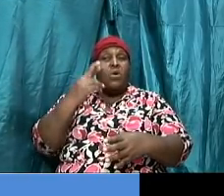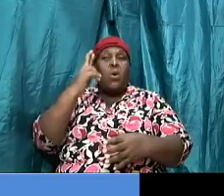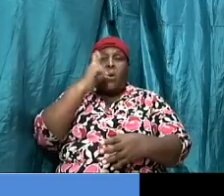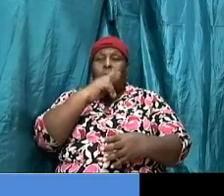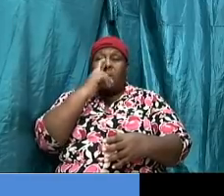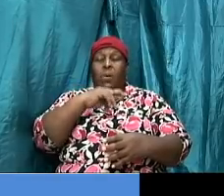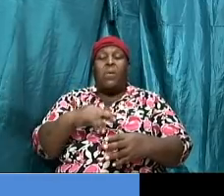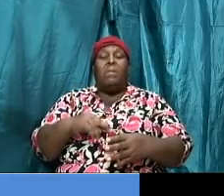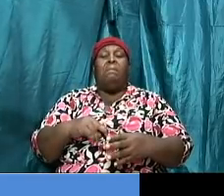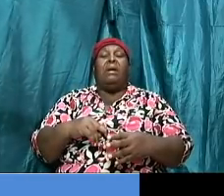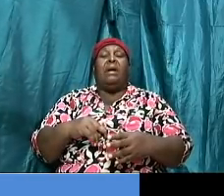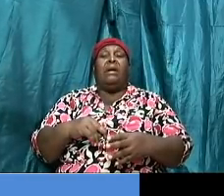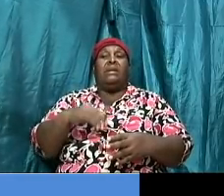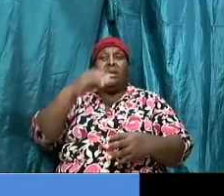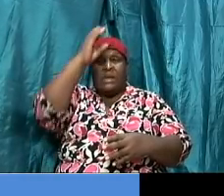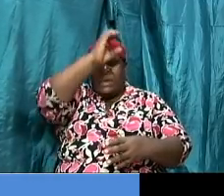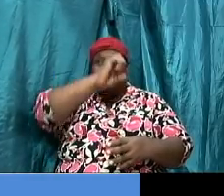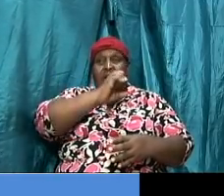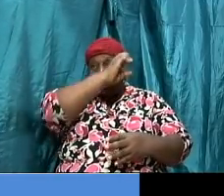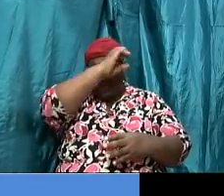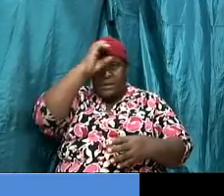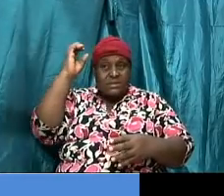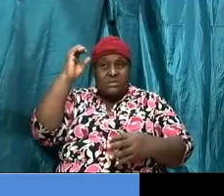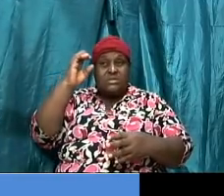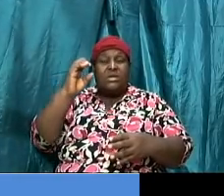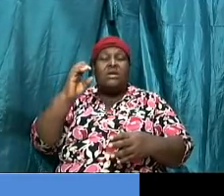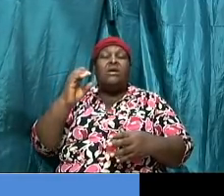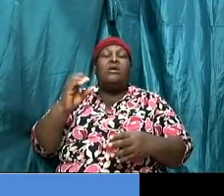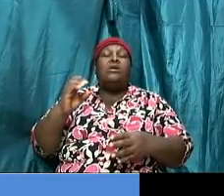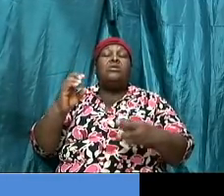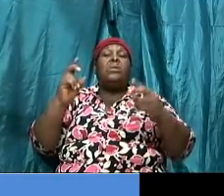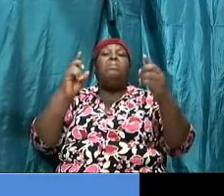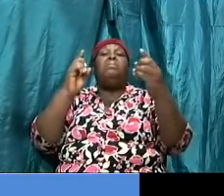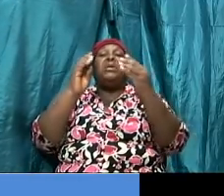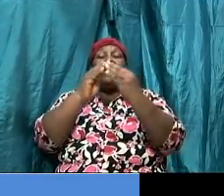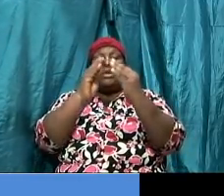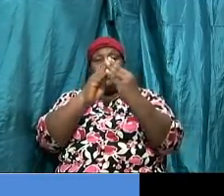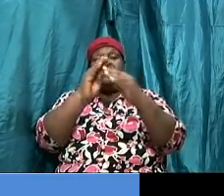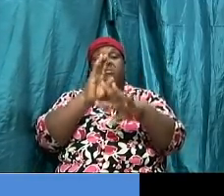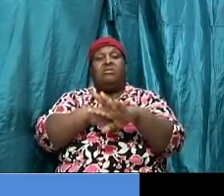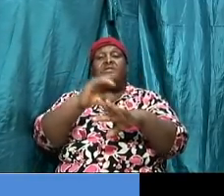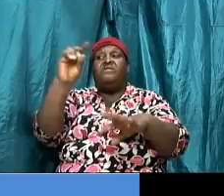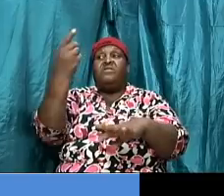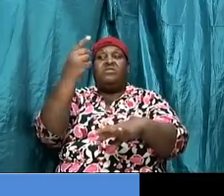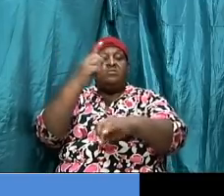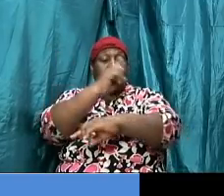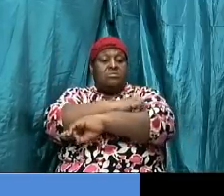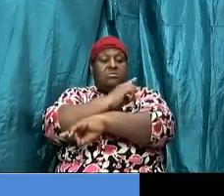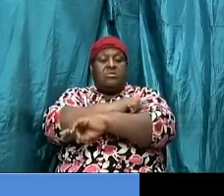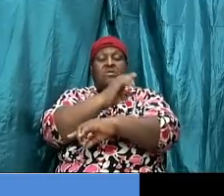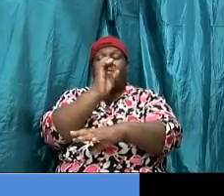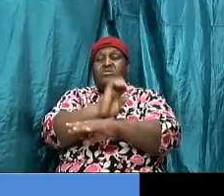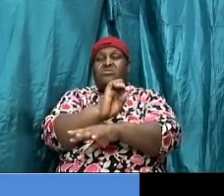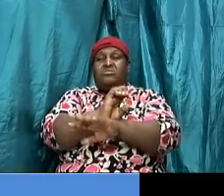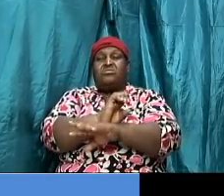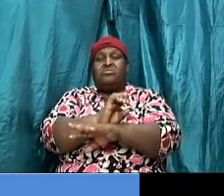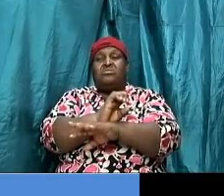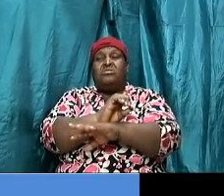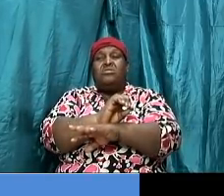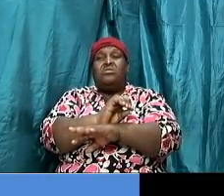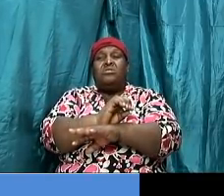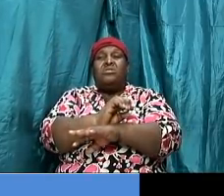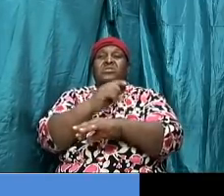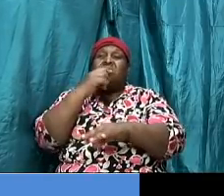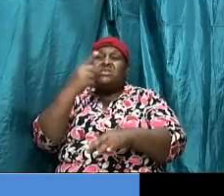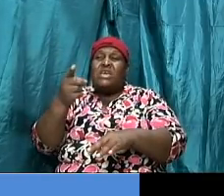it was a custom for the church to meet somewhat on the first day of the week. But to state that the first day of